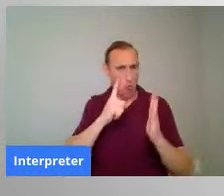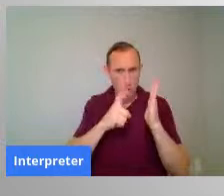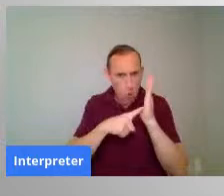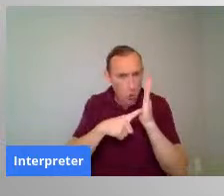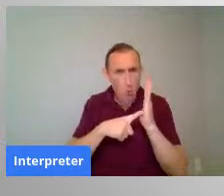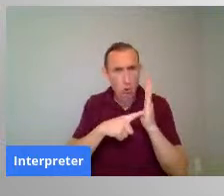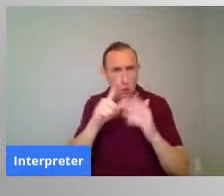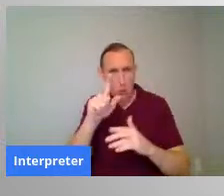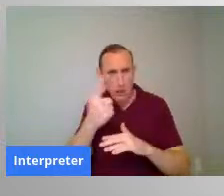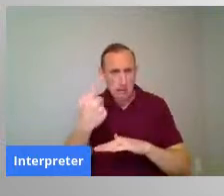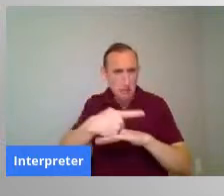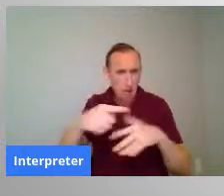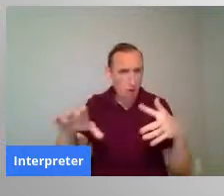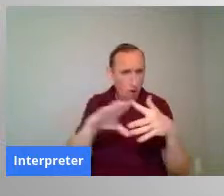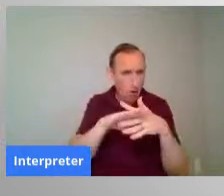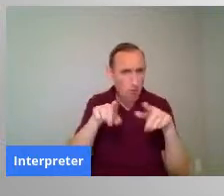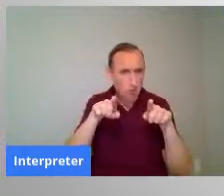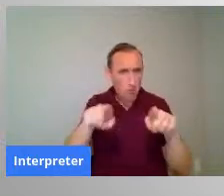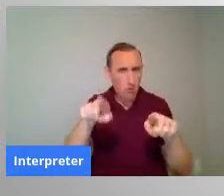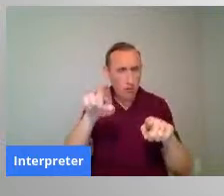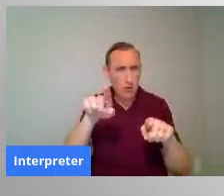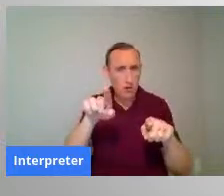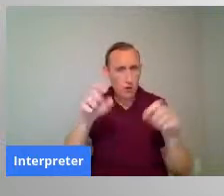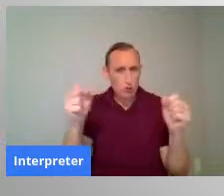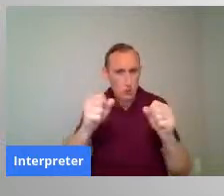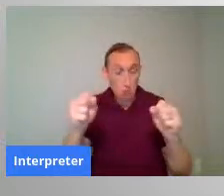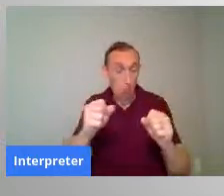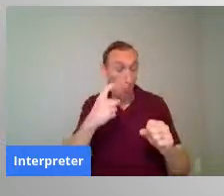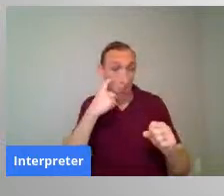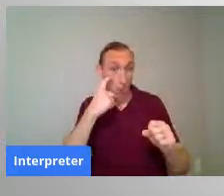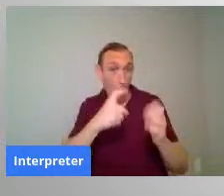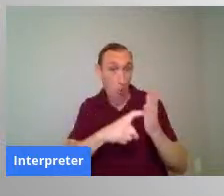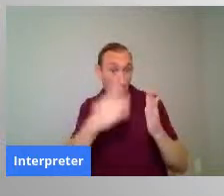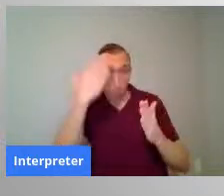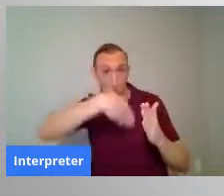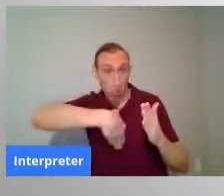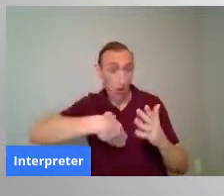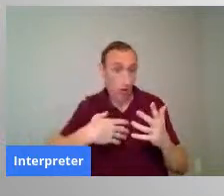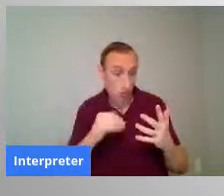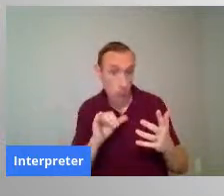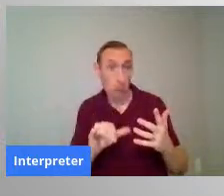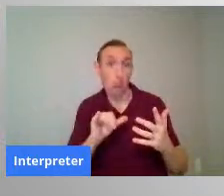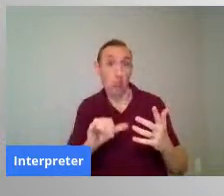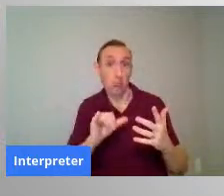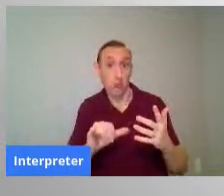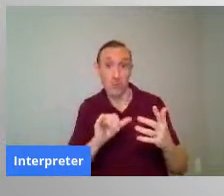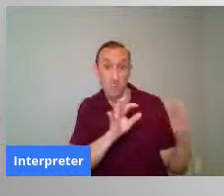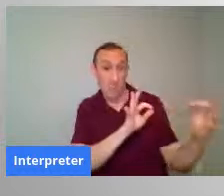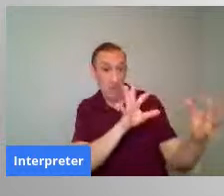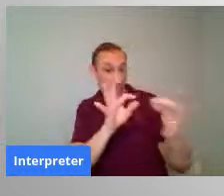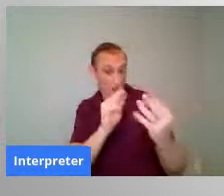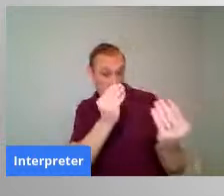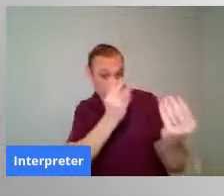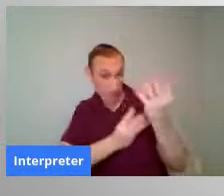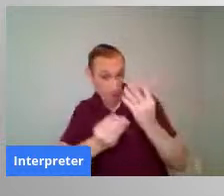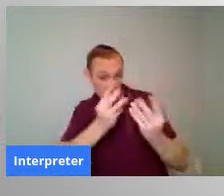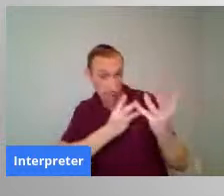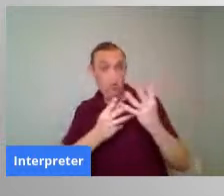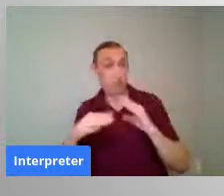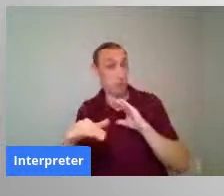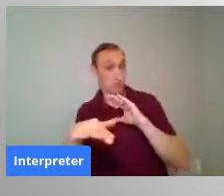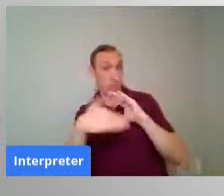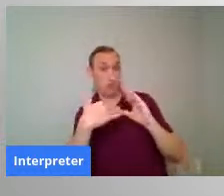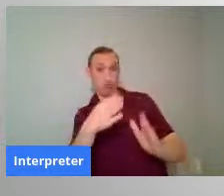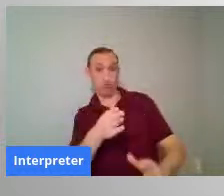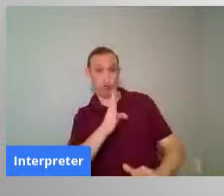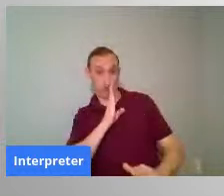I'm like, oh, really? But you know, that's something, you know, if we get feedback, you all are welcome to email me directly,